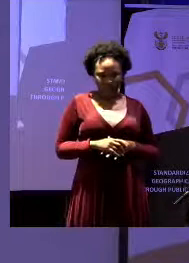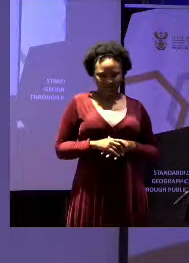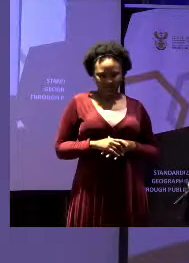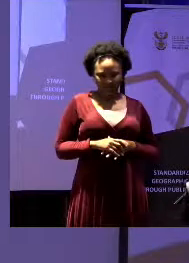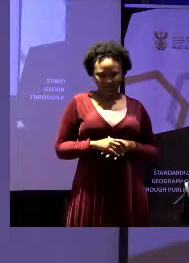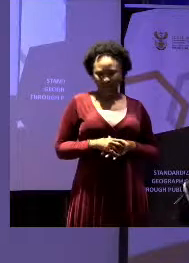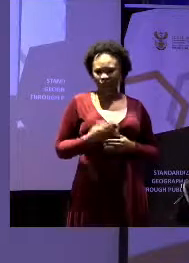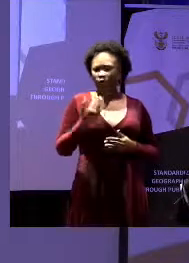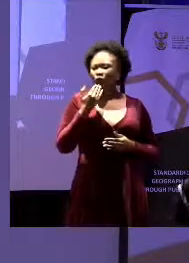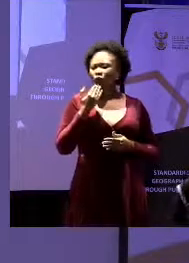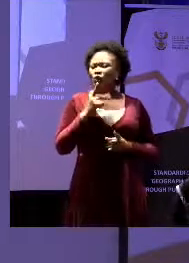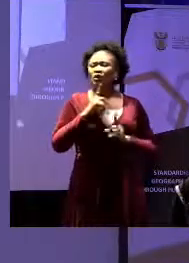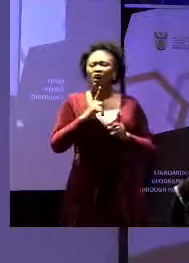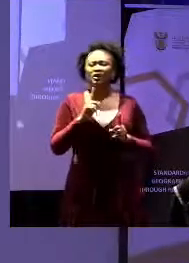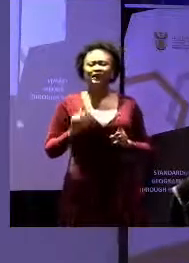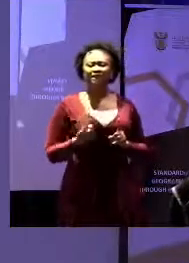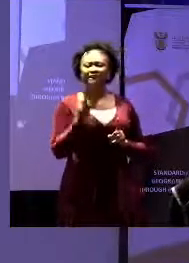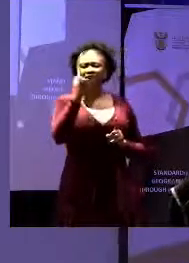Who's going to answer the first one?